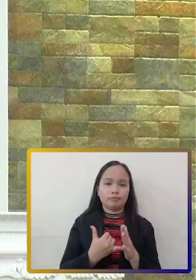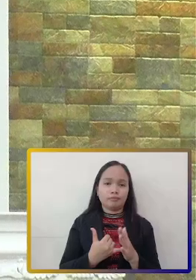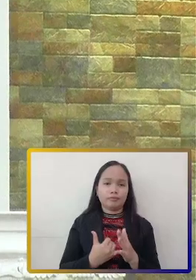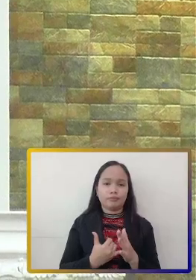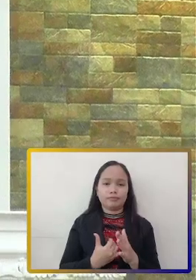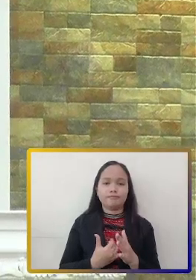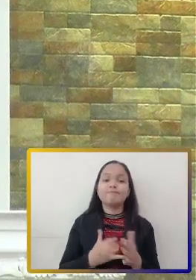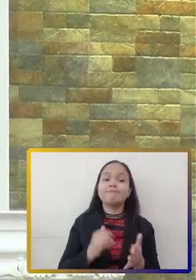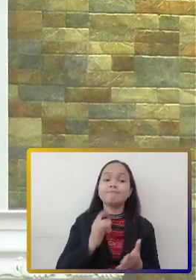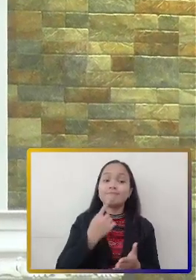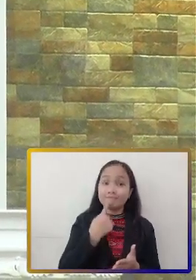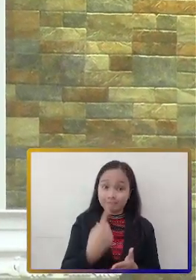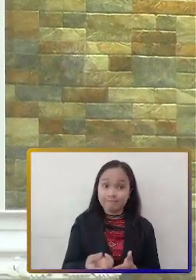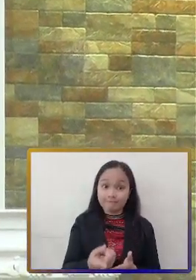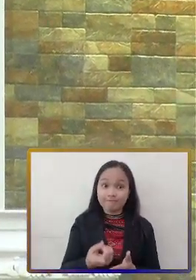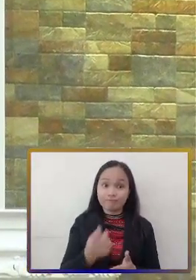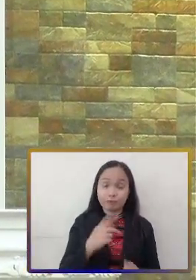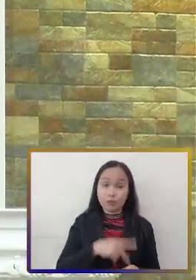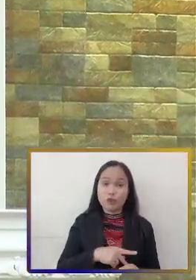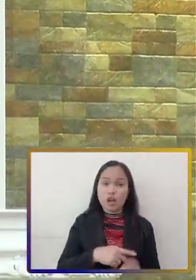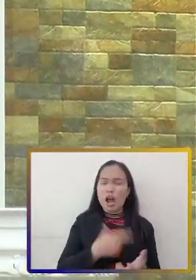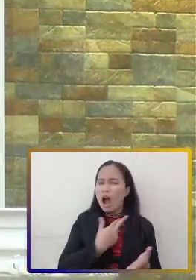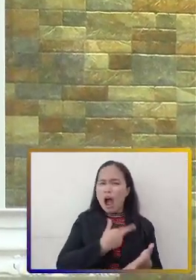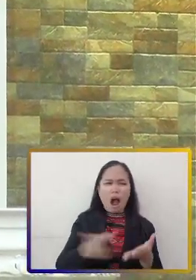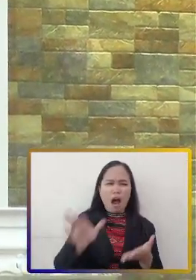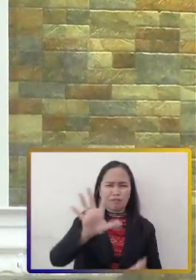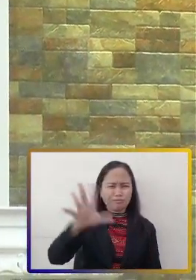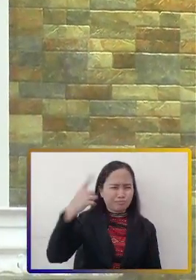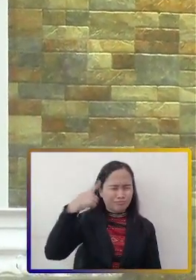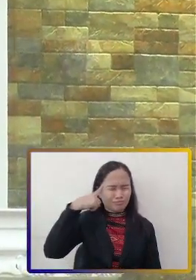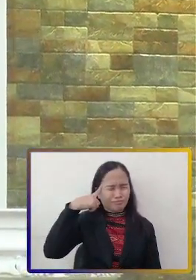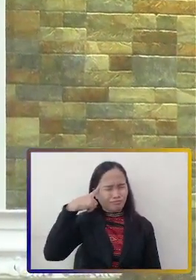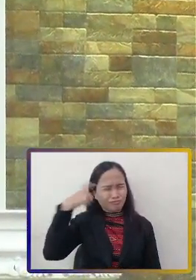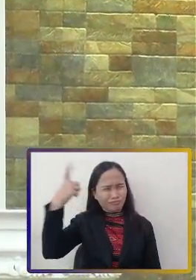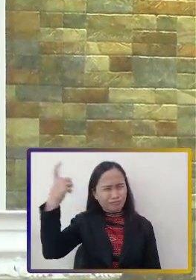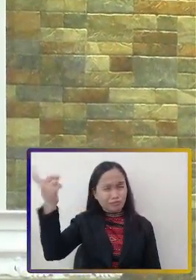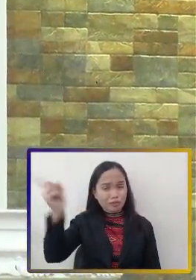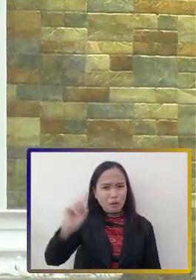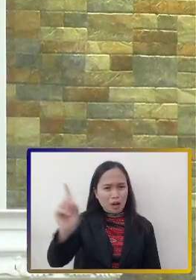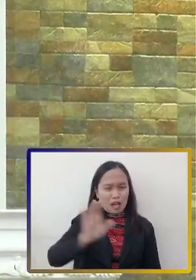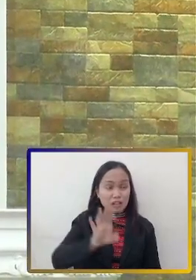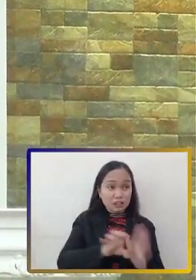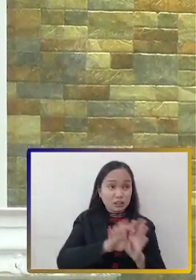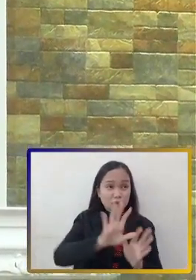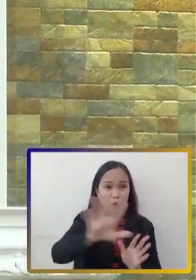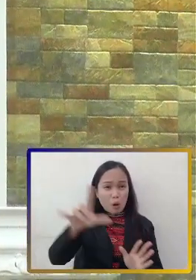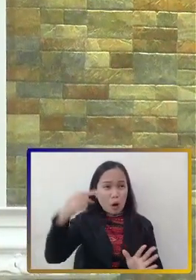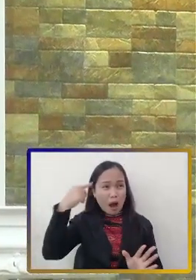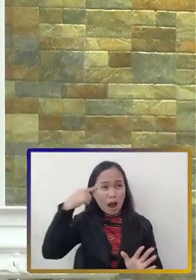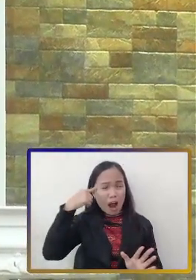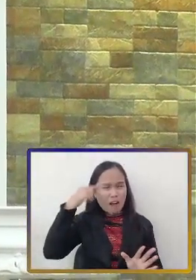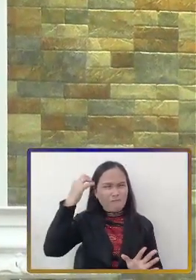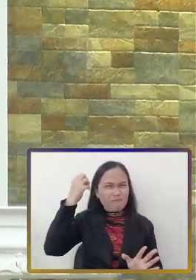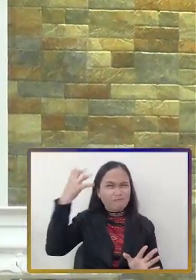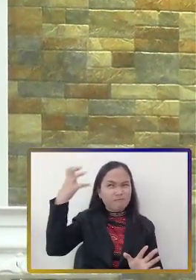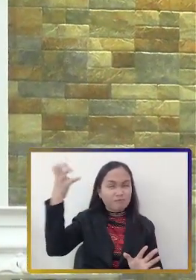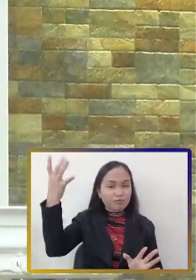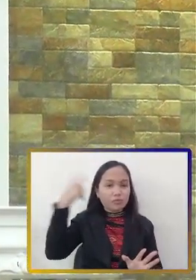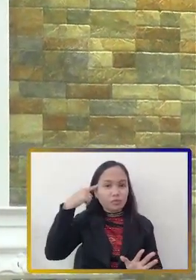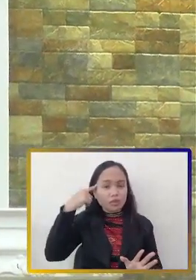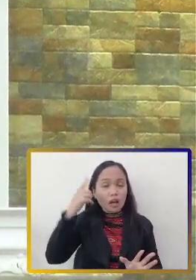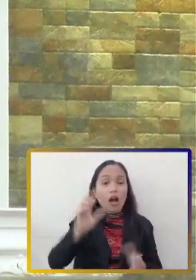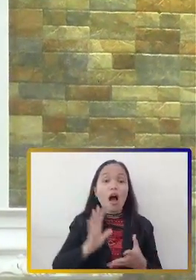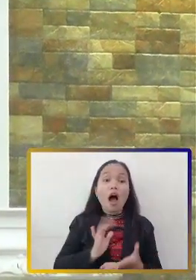That is in your imagination. Why? Because your imagination now